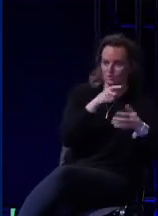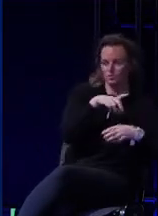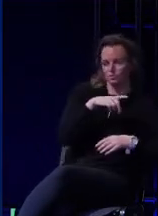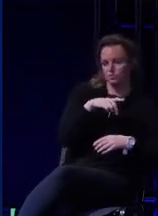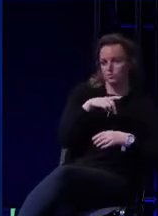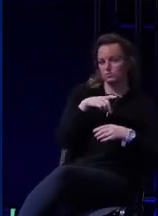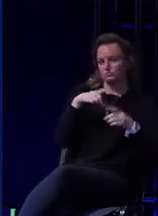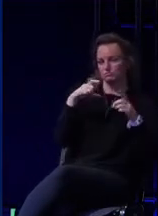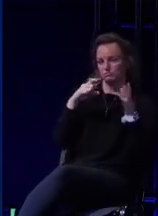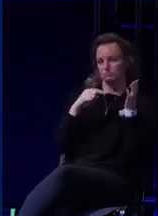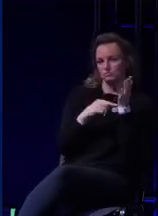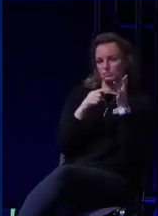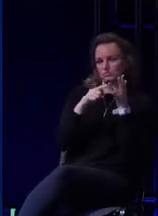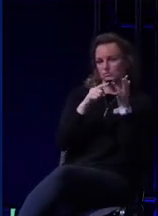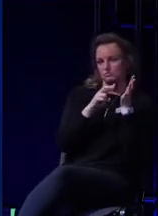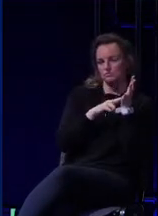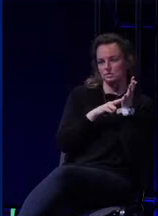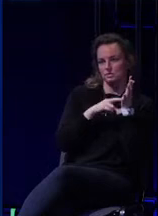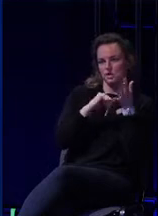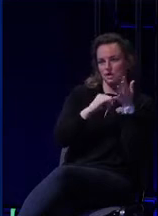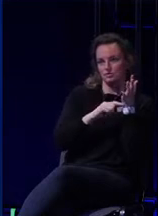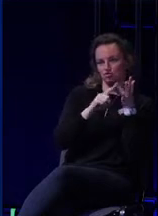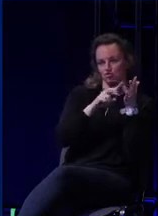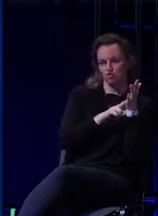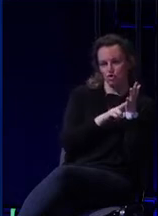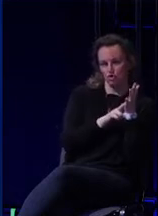which I tend to lean quite heavily on.